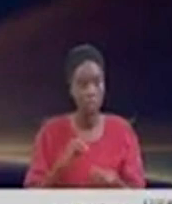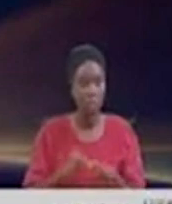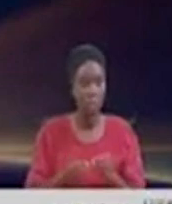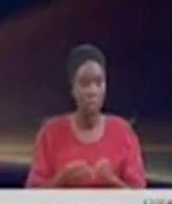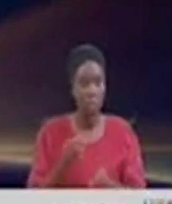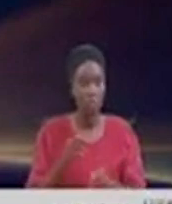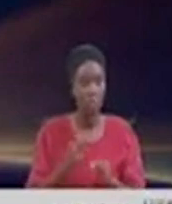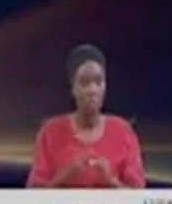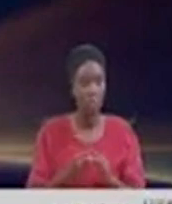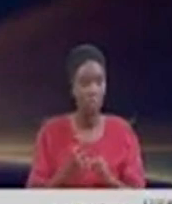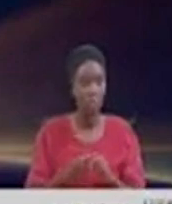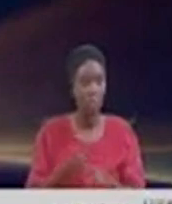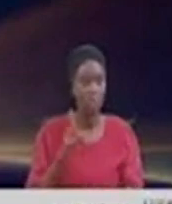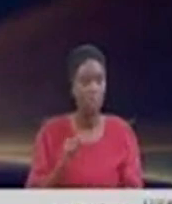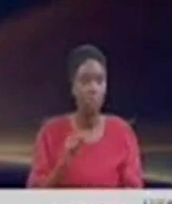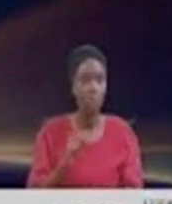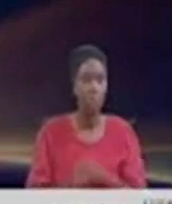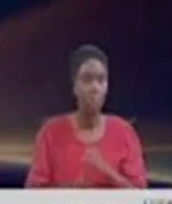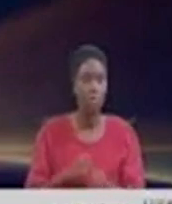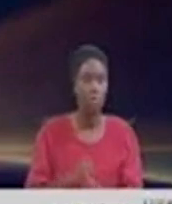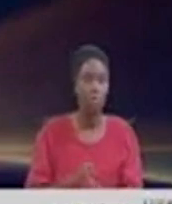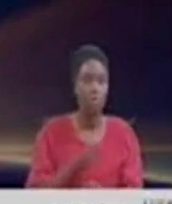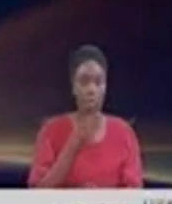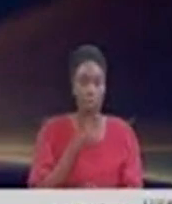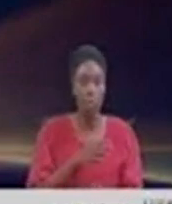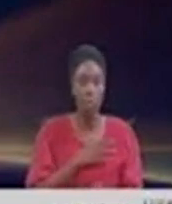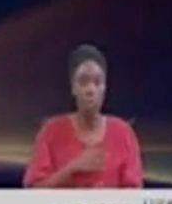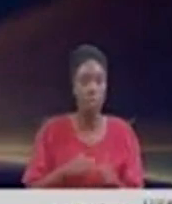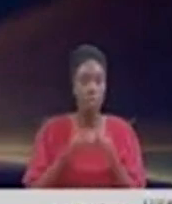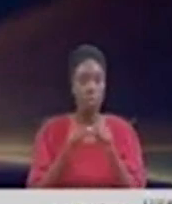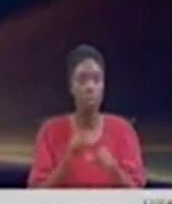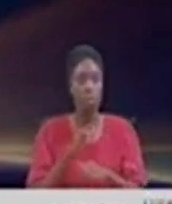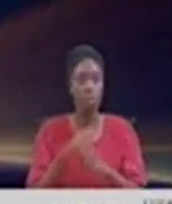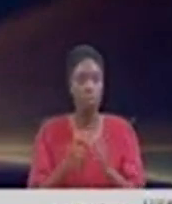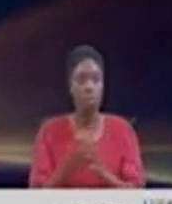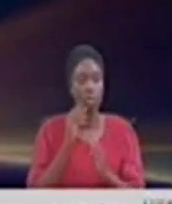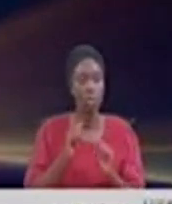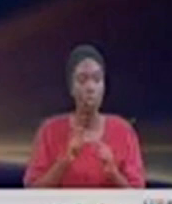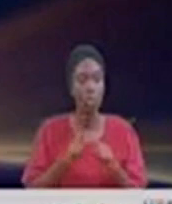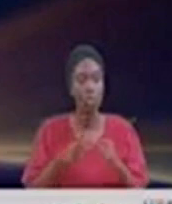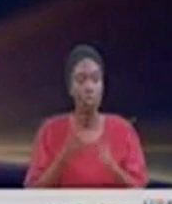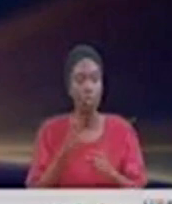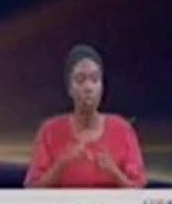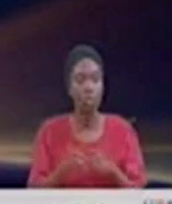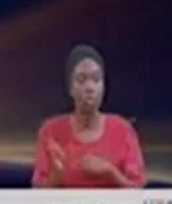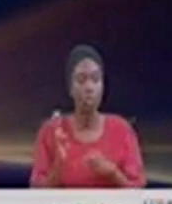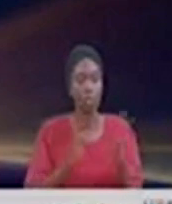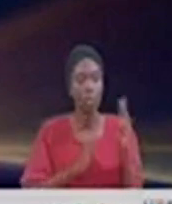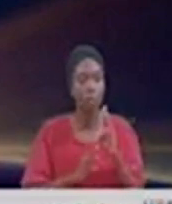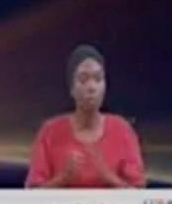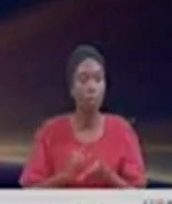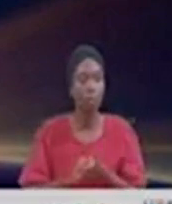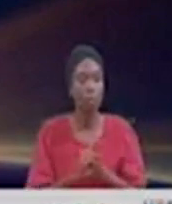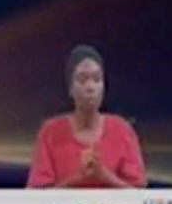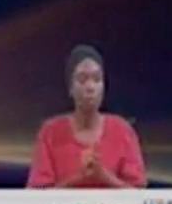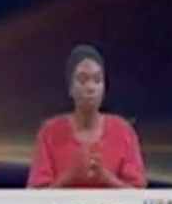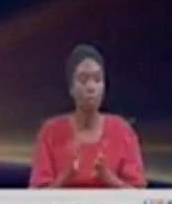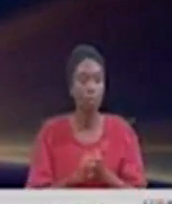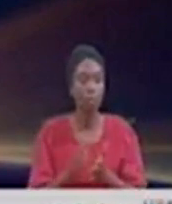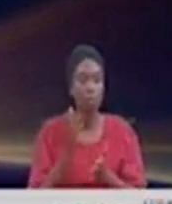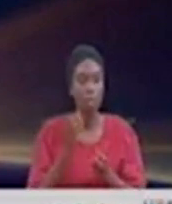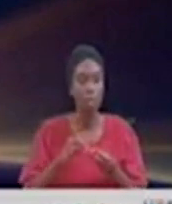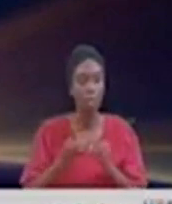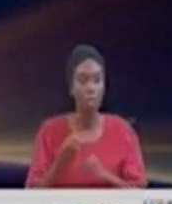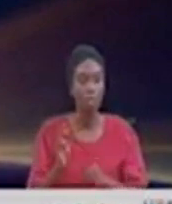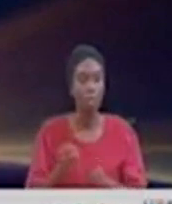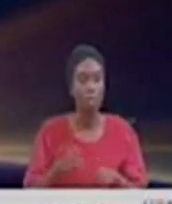according to the number of the names, from 20 years old and upward, all that were able to go forth to war, those that were